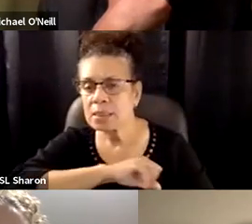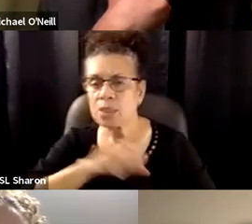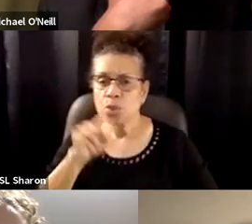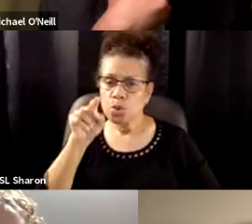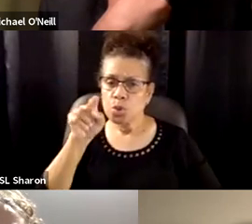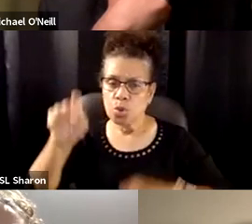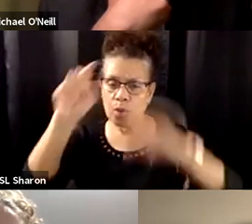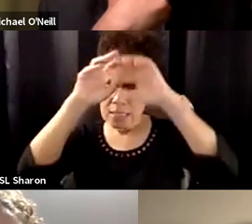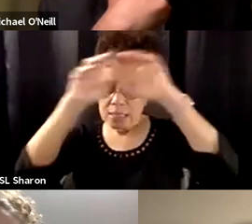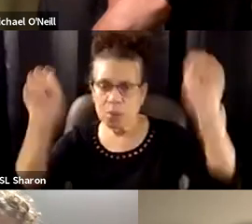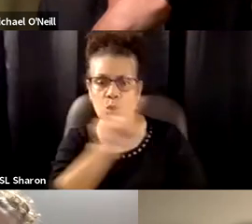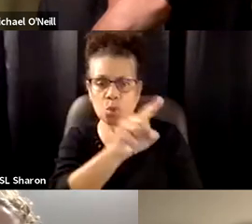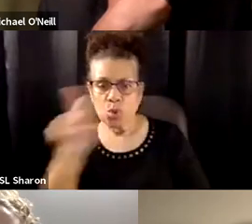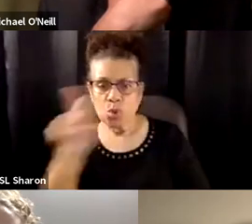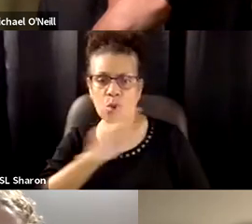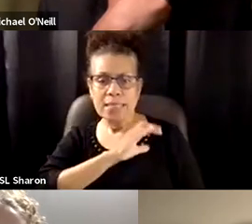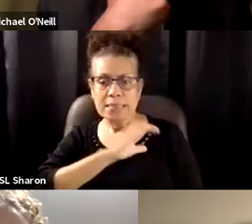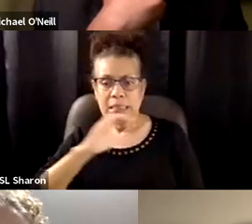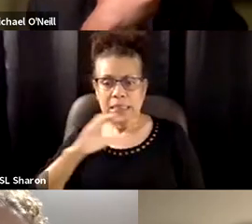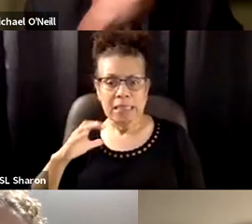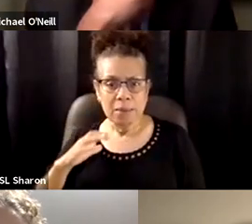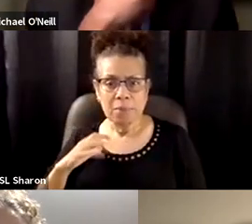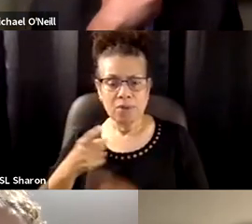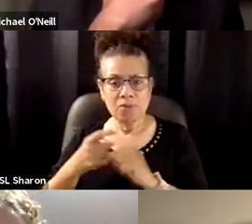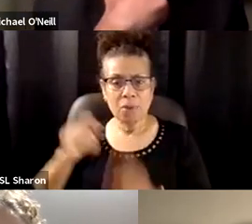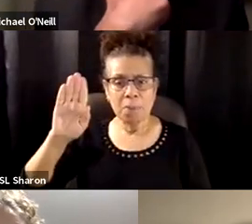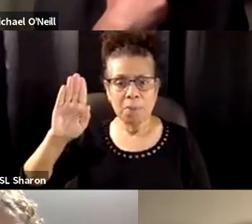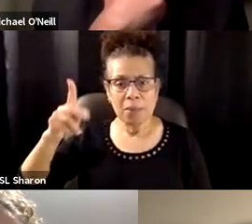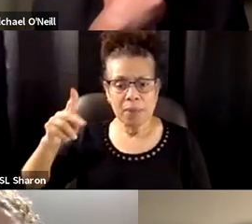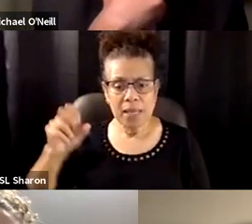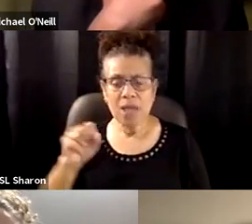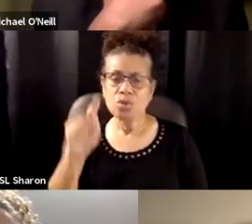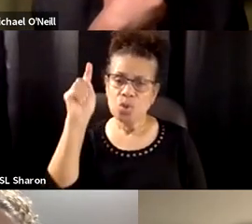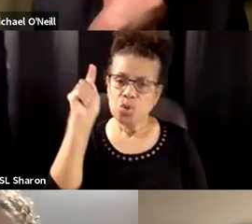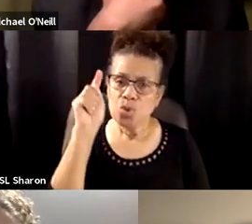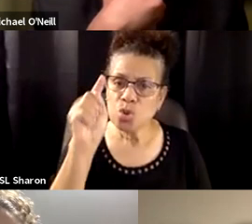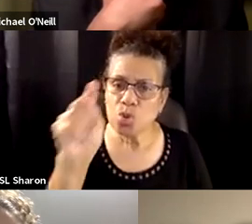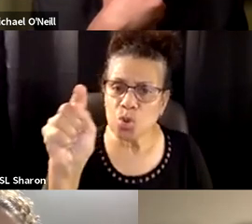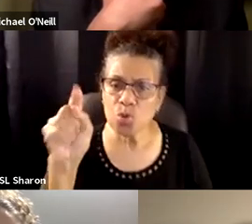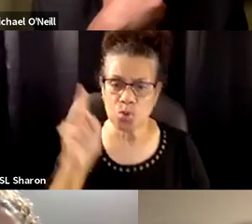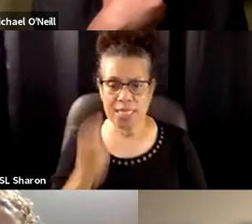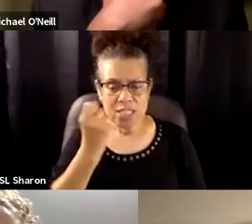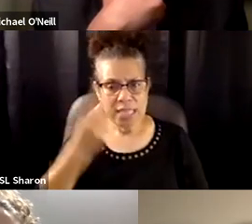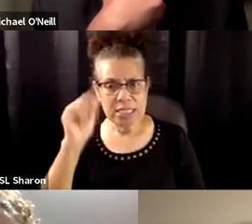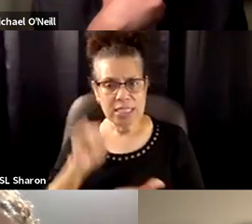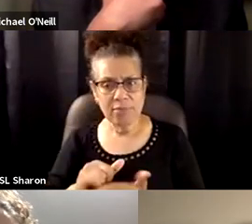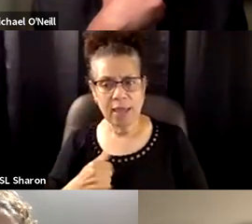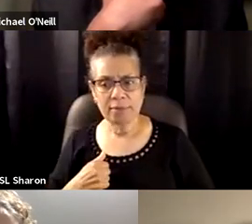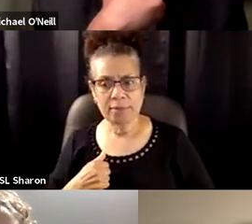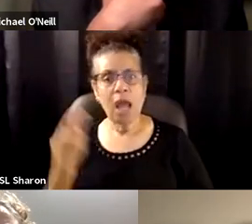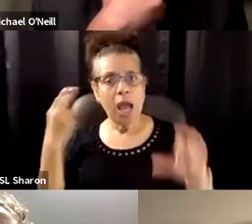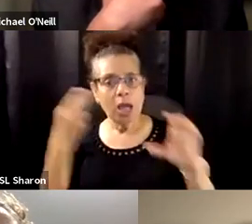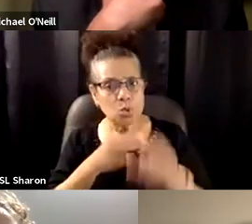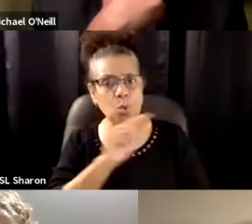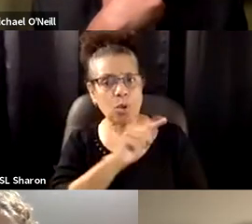committee of the boston public schools you need to understand that i joined the other